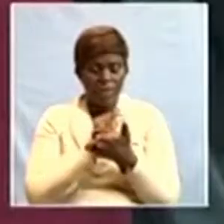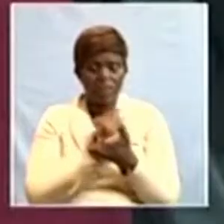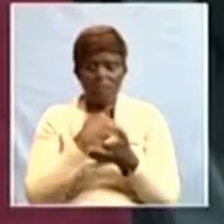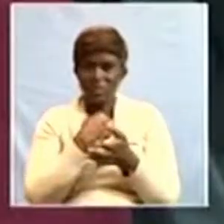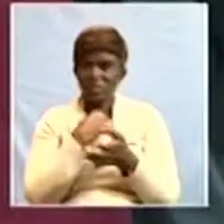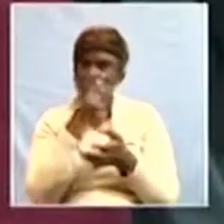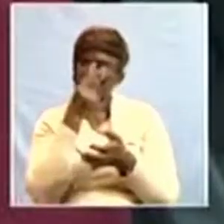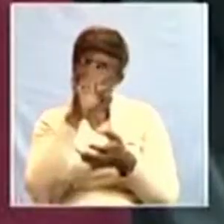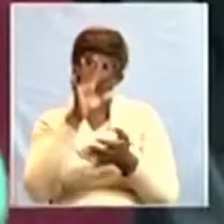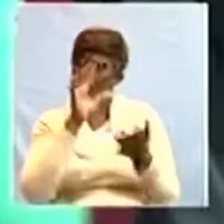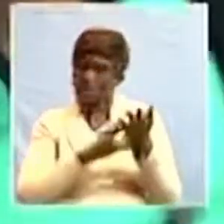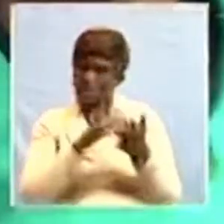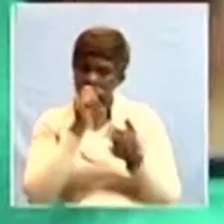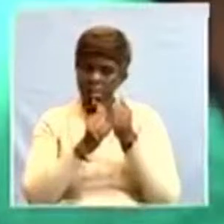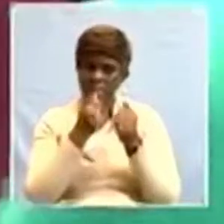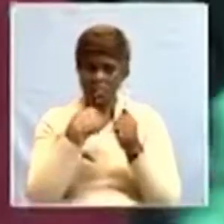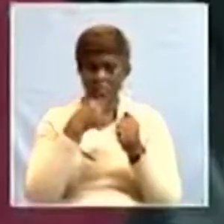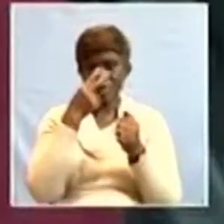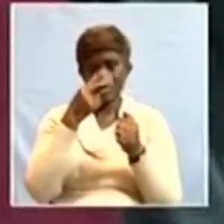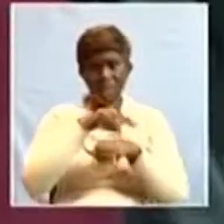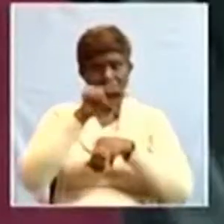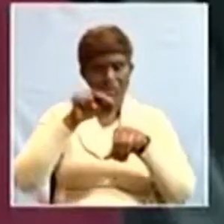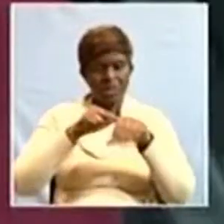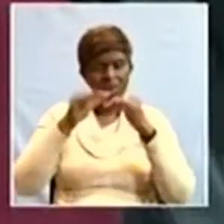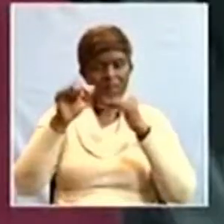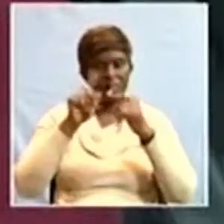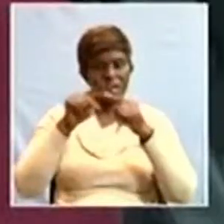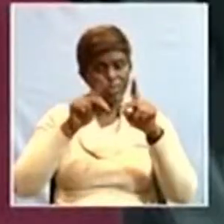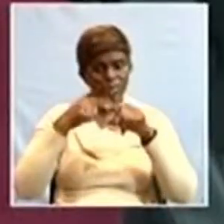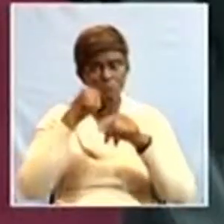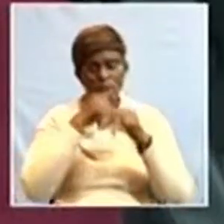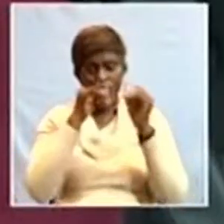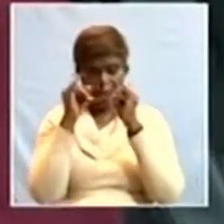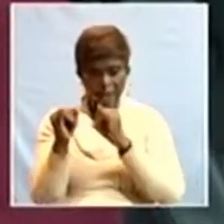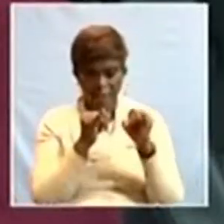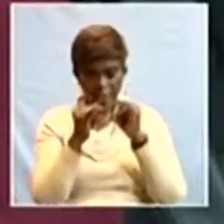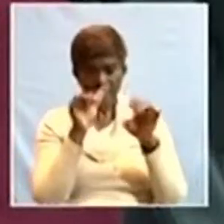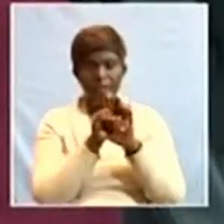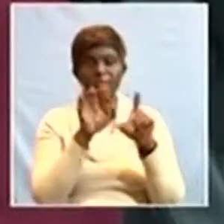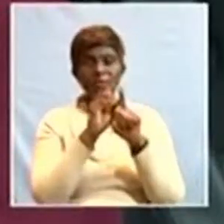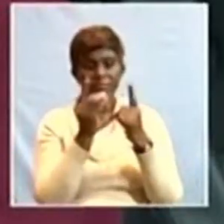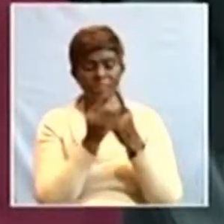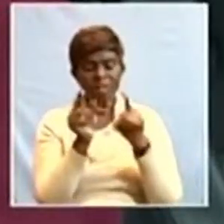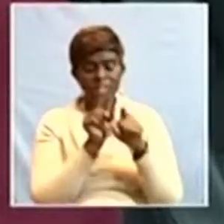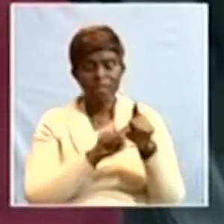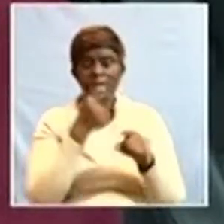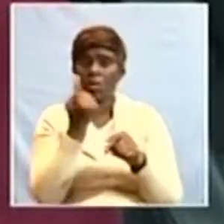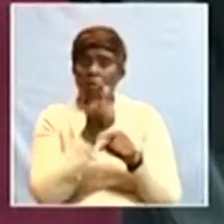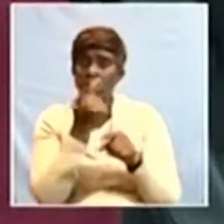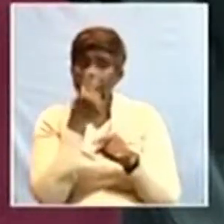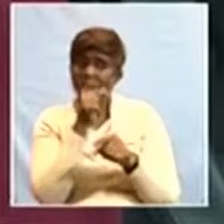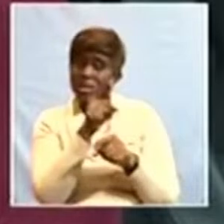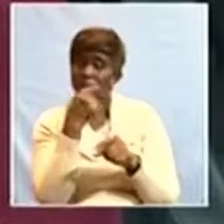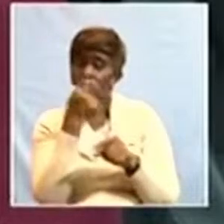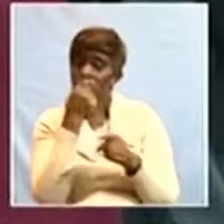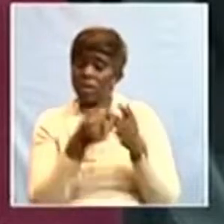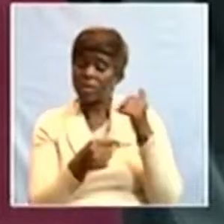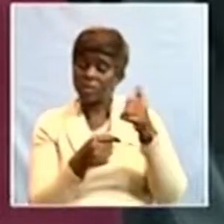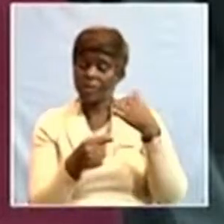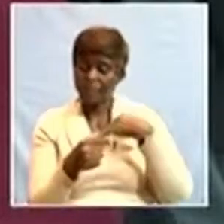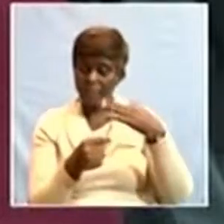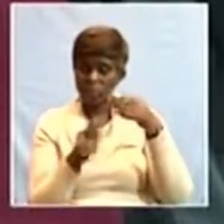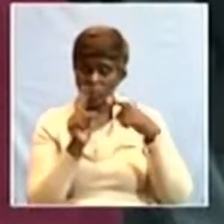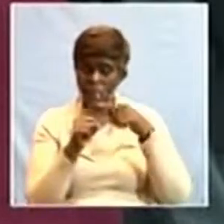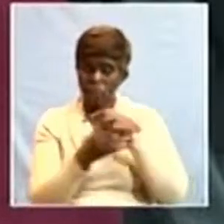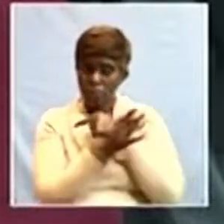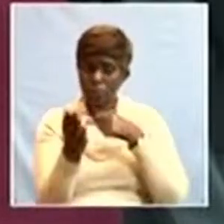5,000 because we are seeing national level, but the people that implement these in the districts, they only see those that are applicable to them,